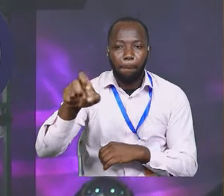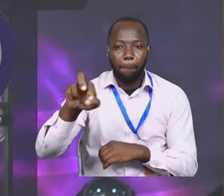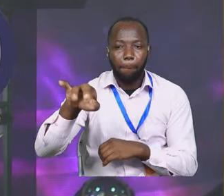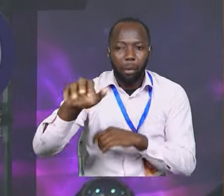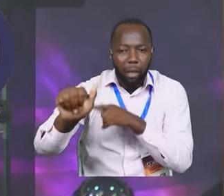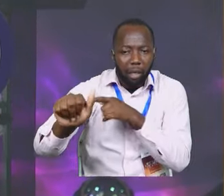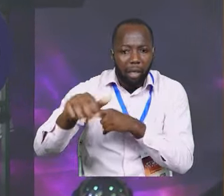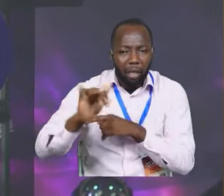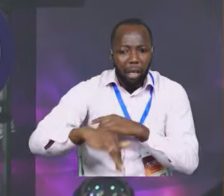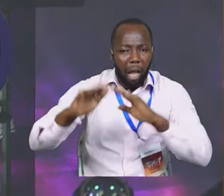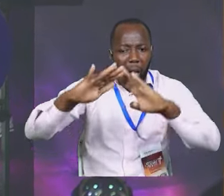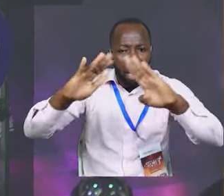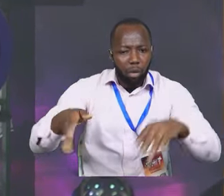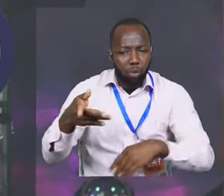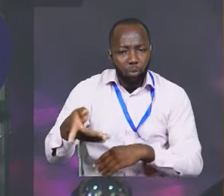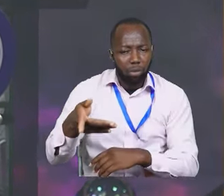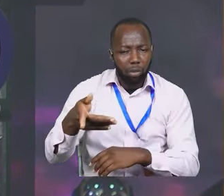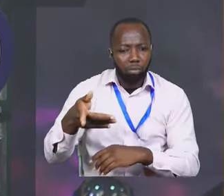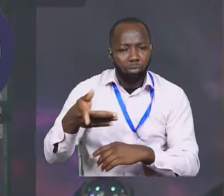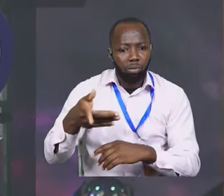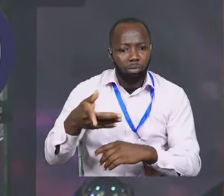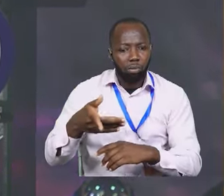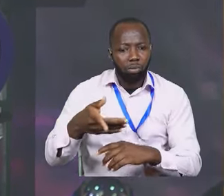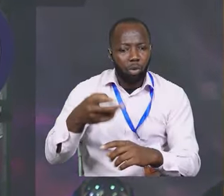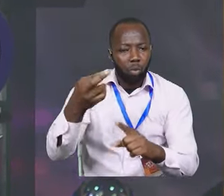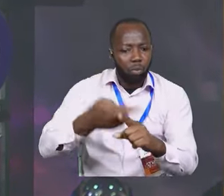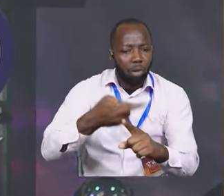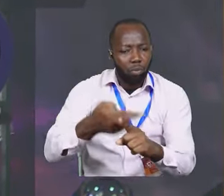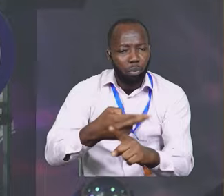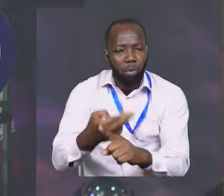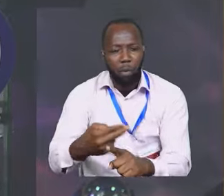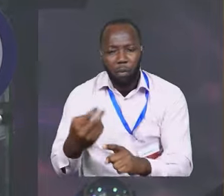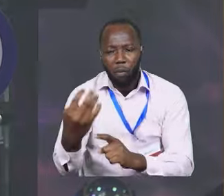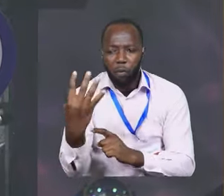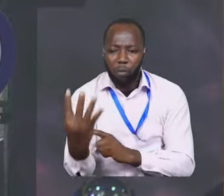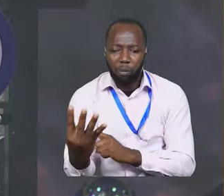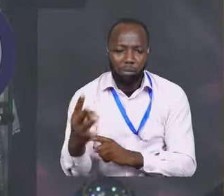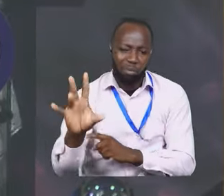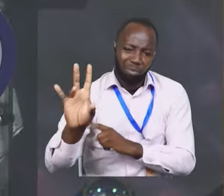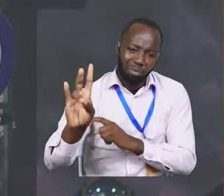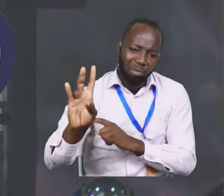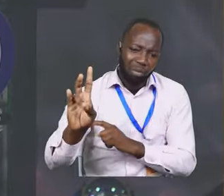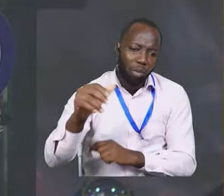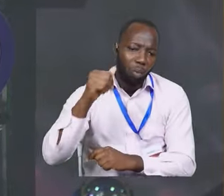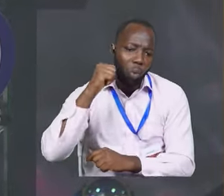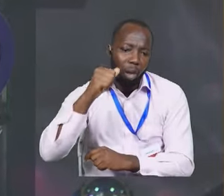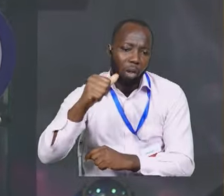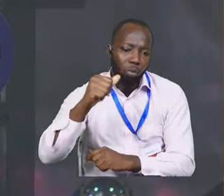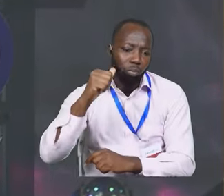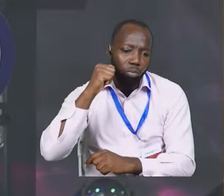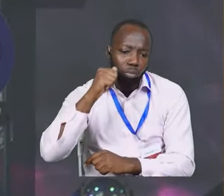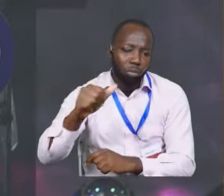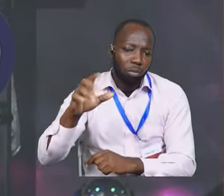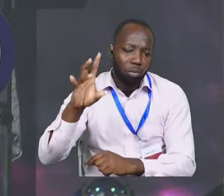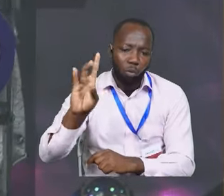If you know your team in your compound house, and mama, we live in a compound house, and by